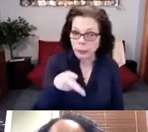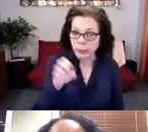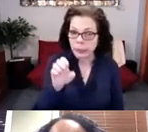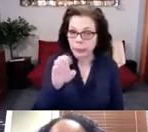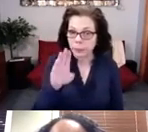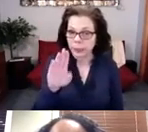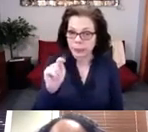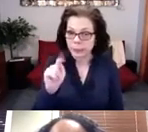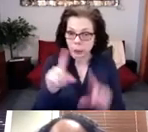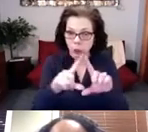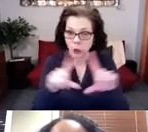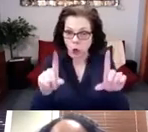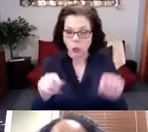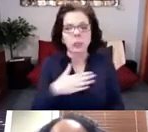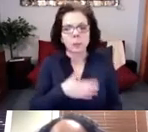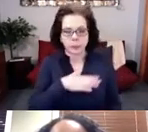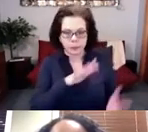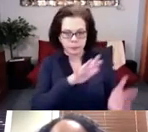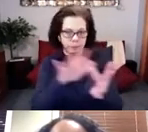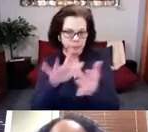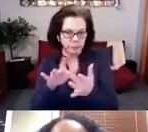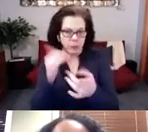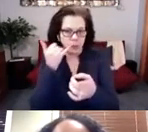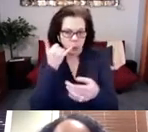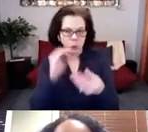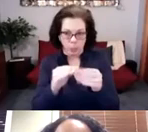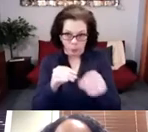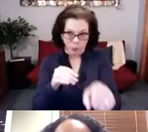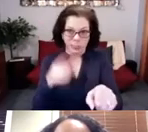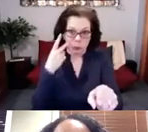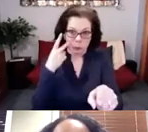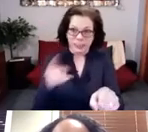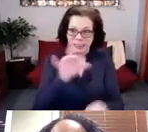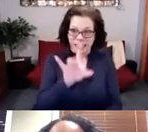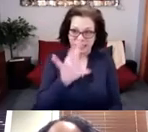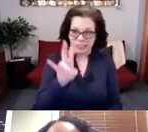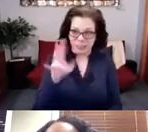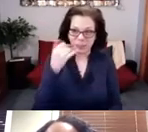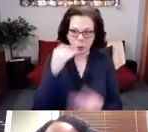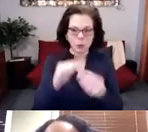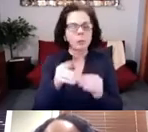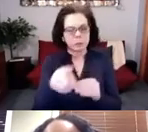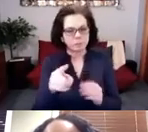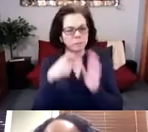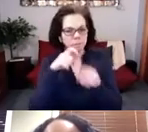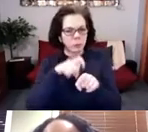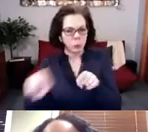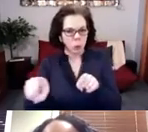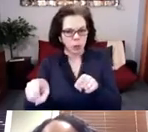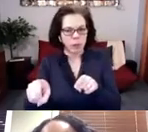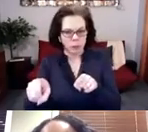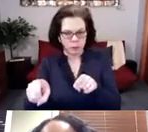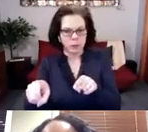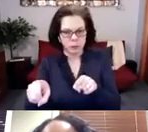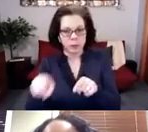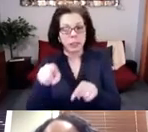do reach out to the phone number that we've shared in this presentation. You can also call our central office if